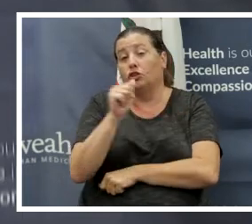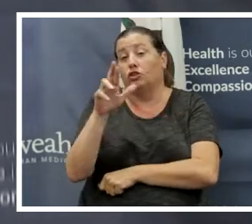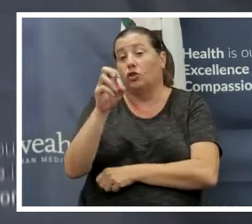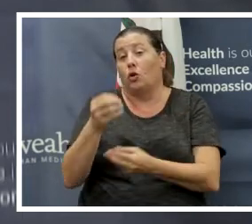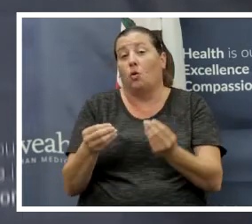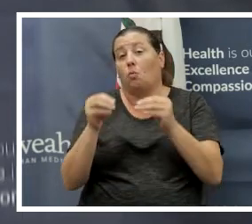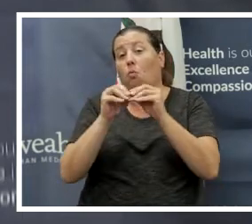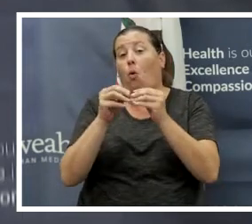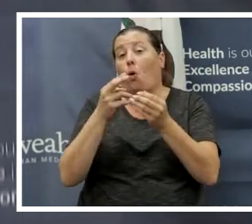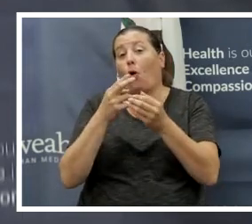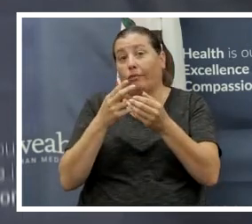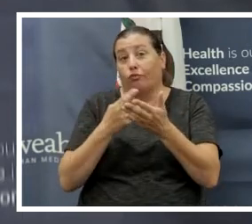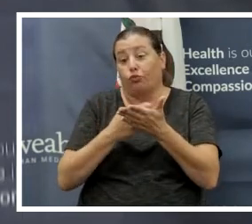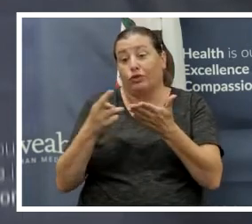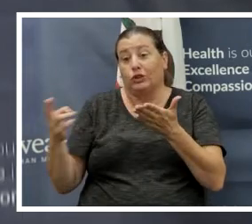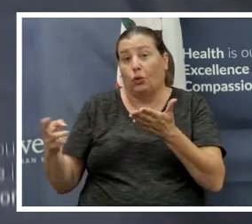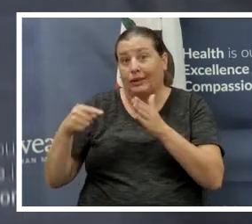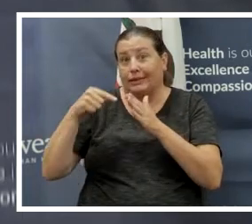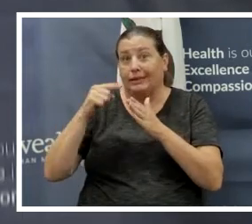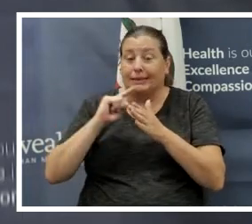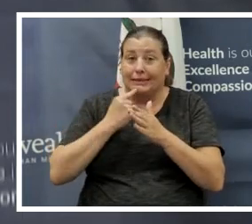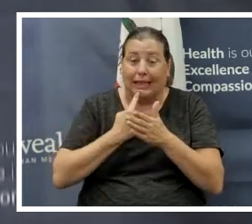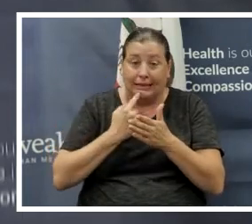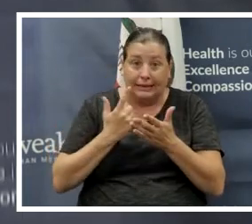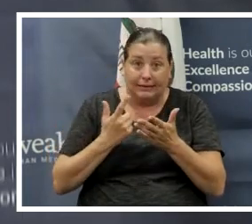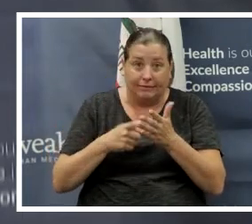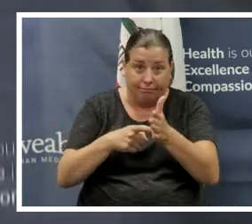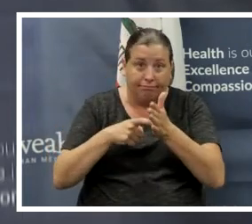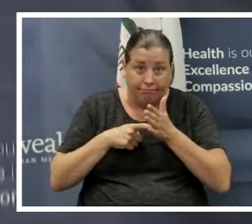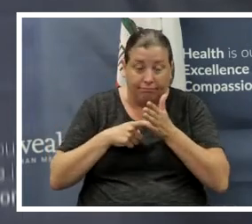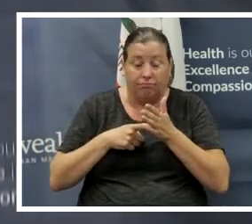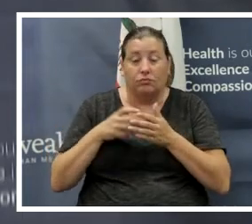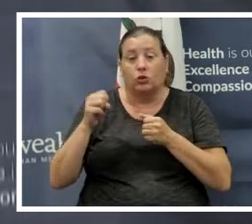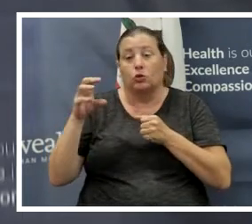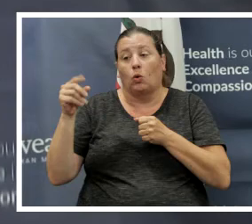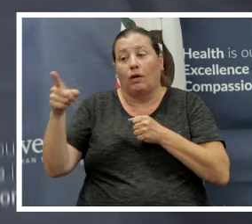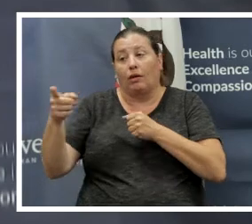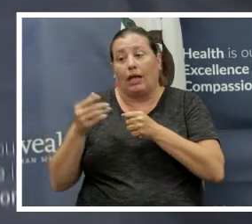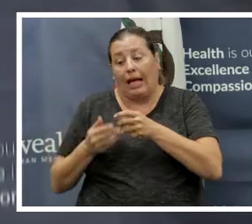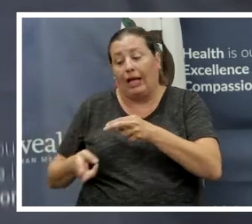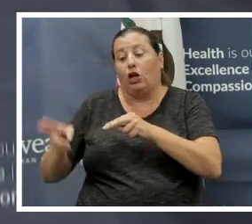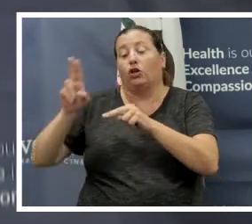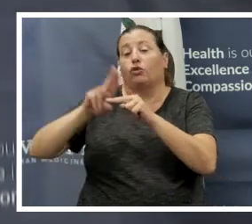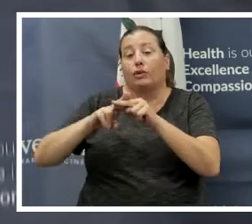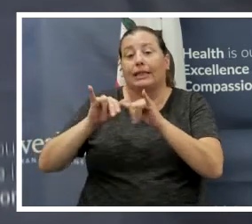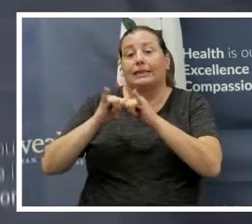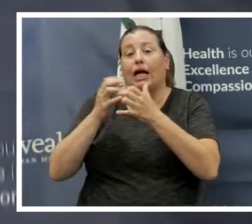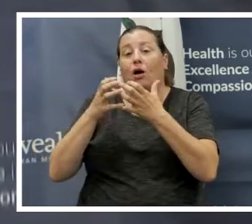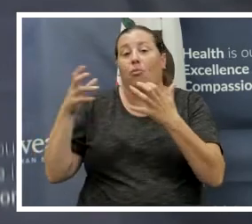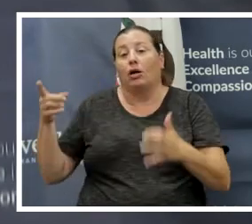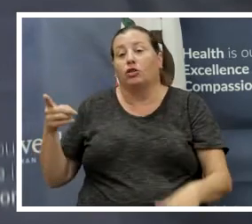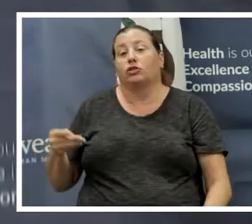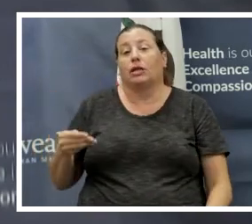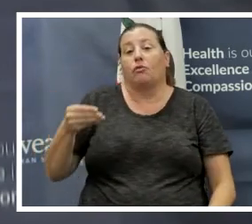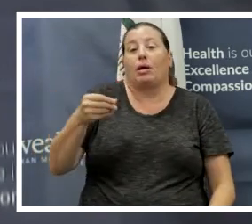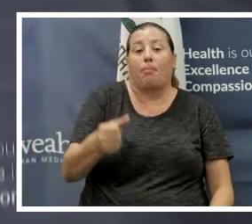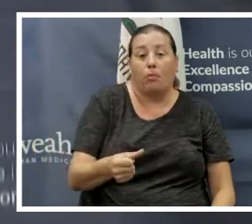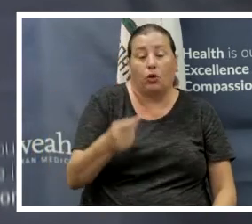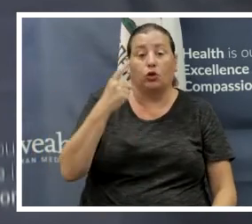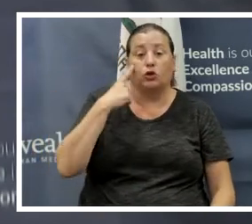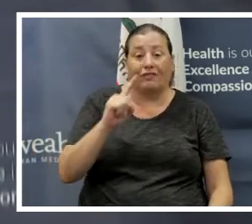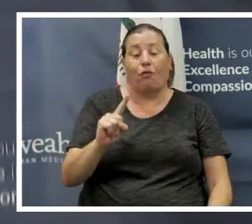they increased the amount that they reimburse for a respiratory distress patient